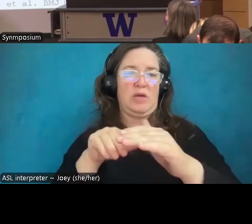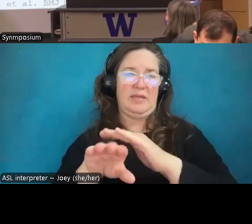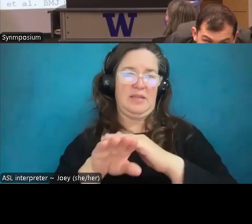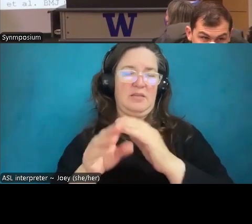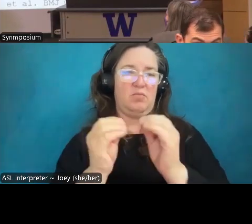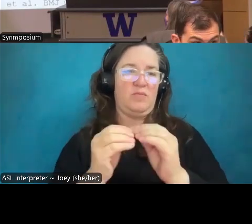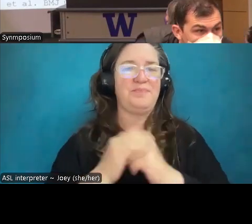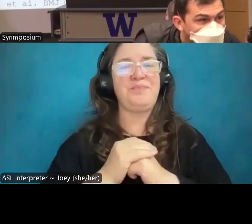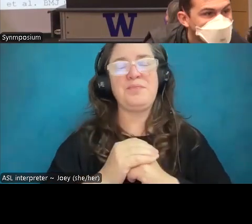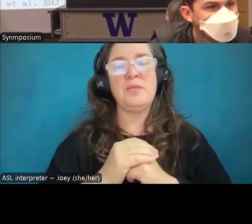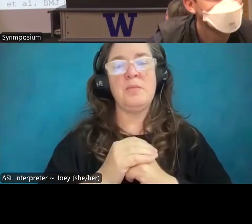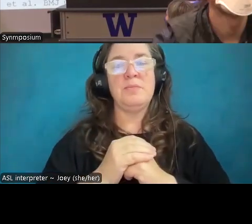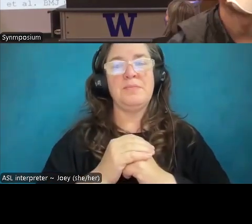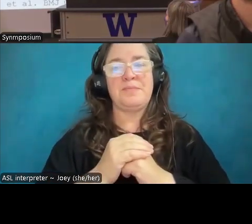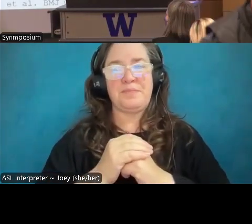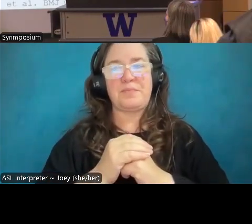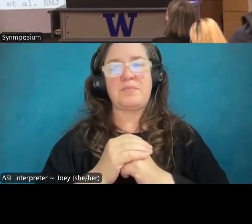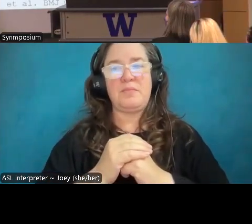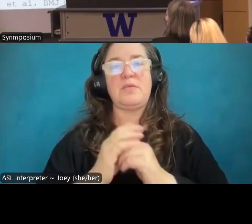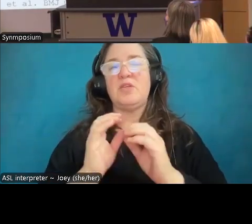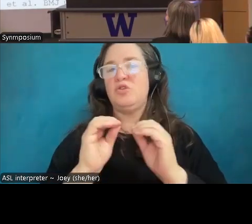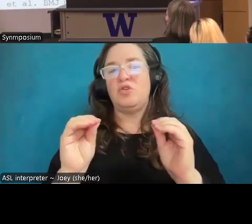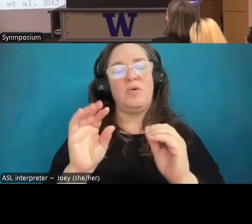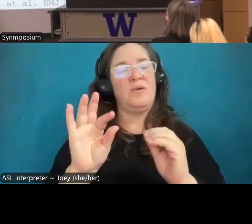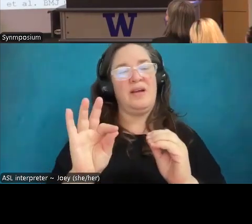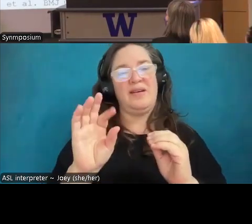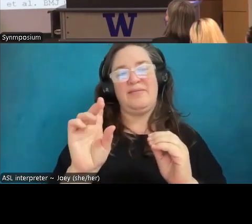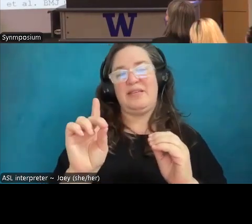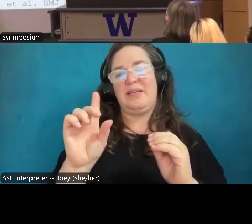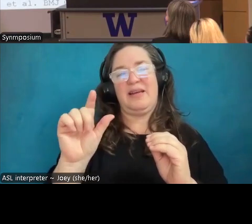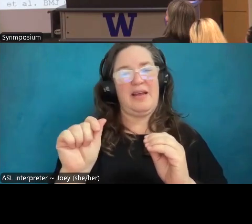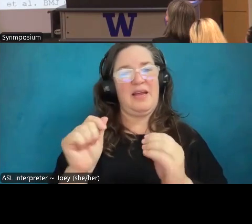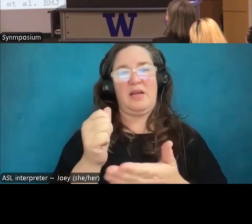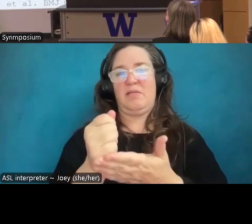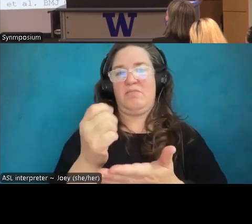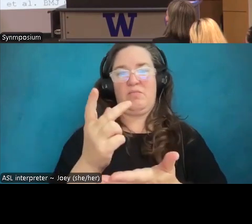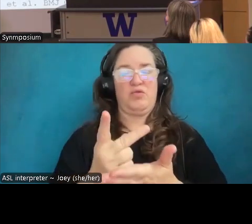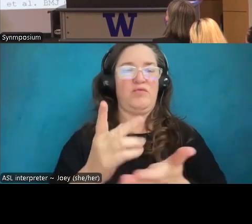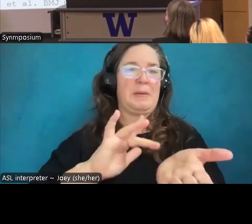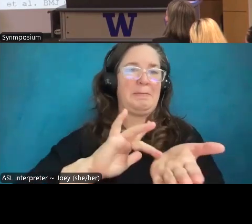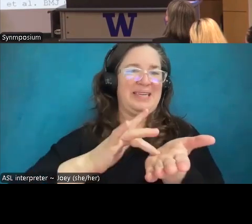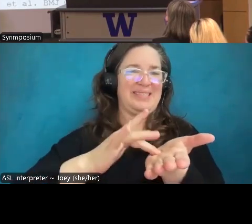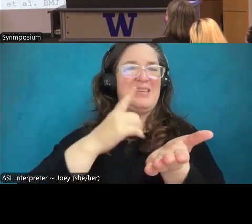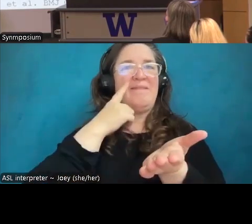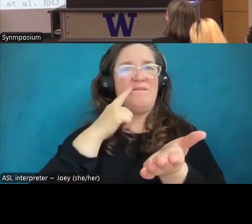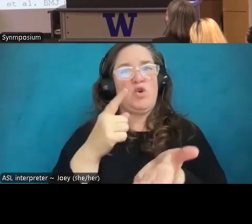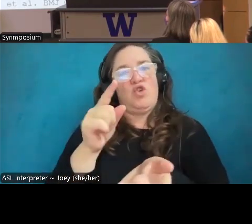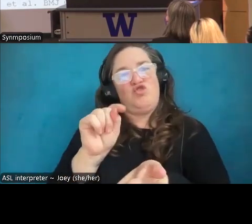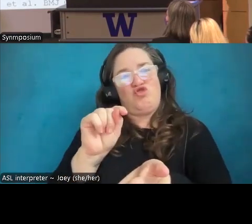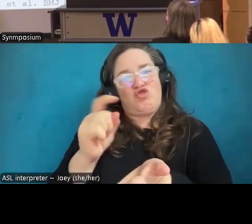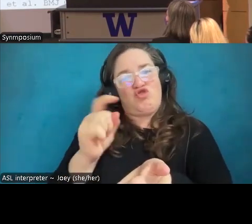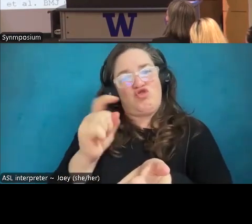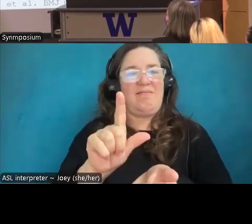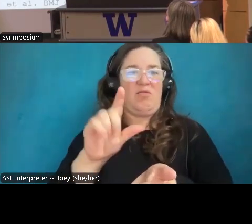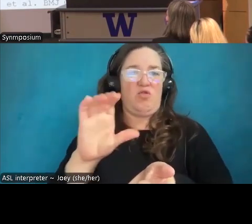So there are no FDA-approved medications to treat long COVID. And I think that's a really important thing to highlight because we are